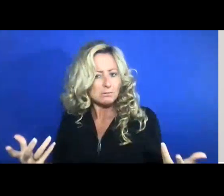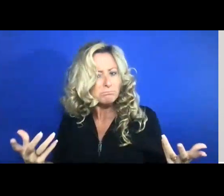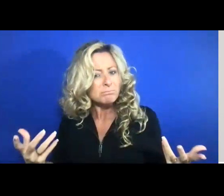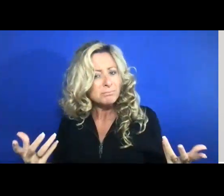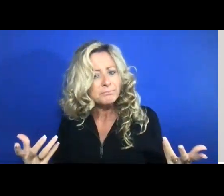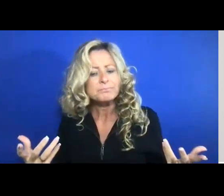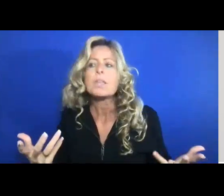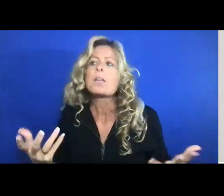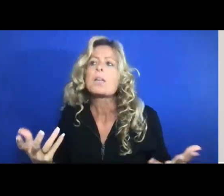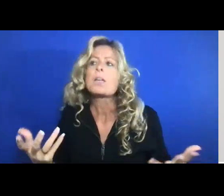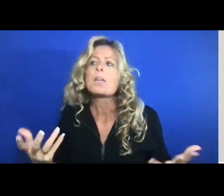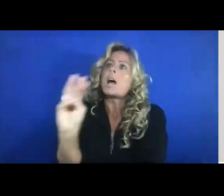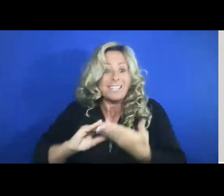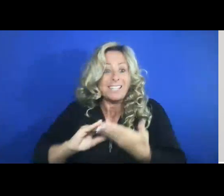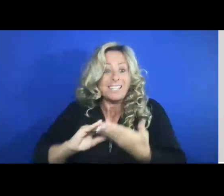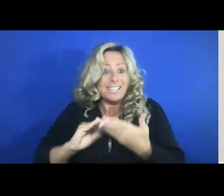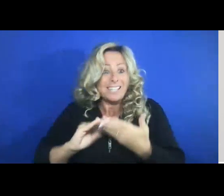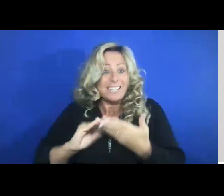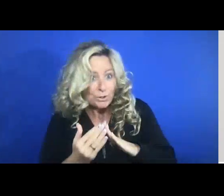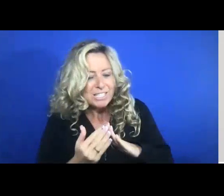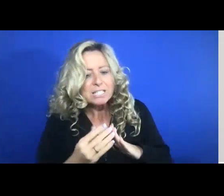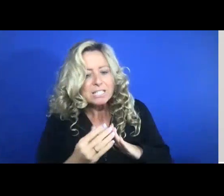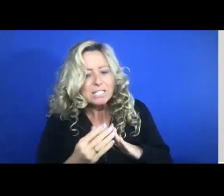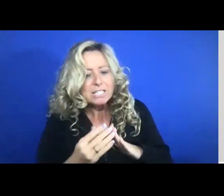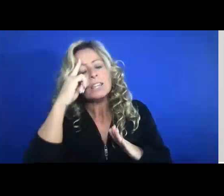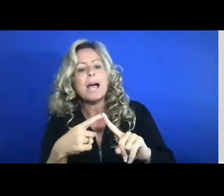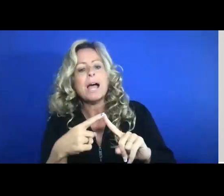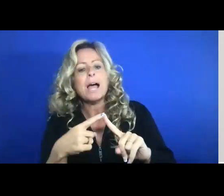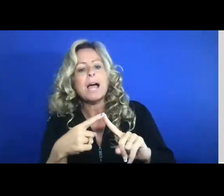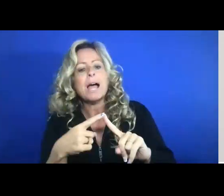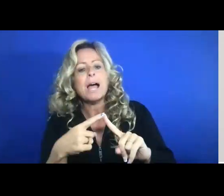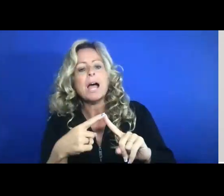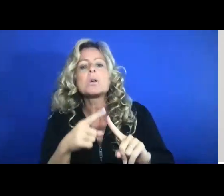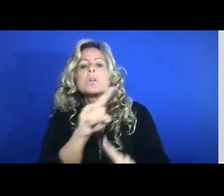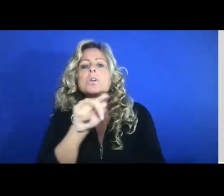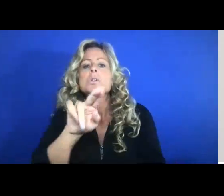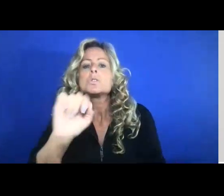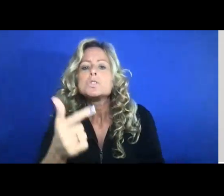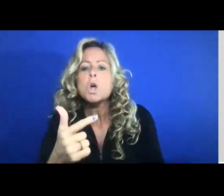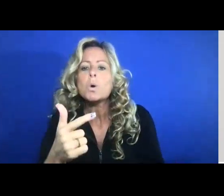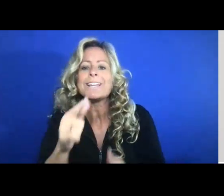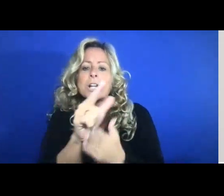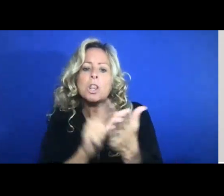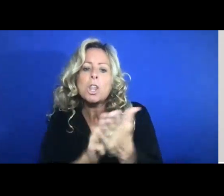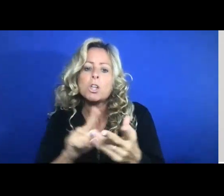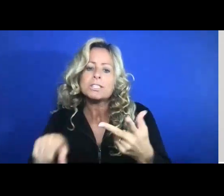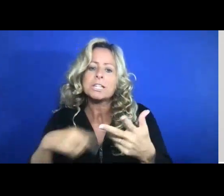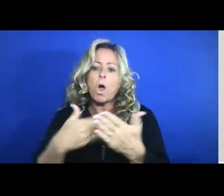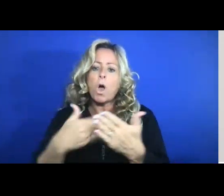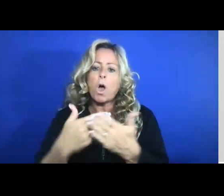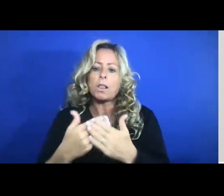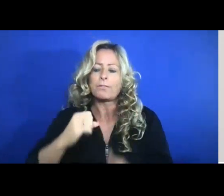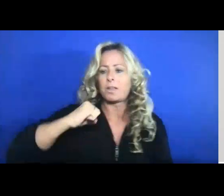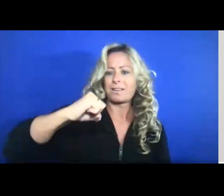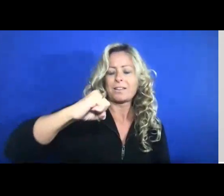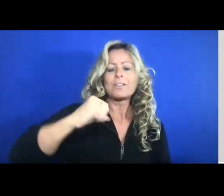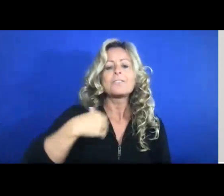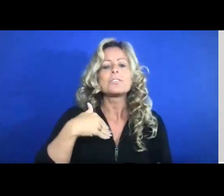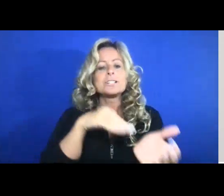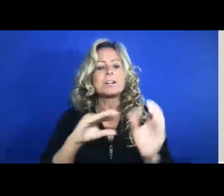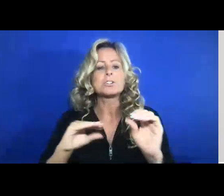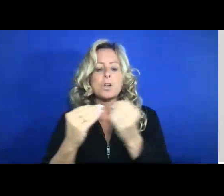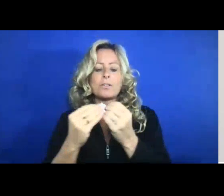necessary. In communities, I think a lot about like zoning laws and the pushback that we get for, doctors' offices wanting